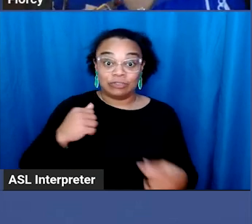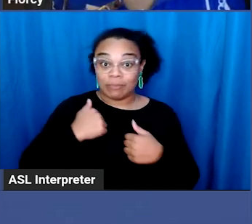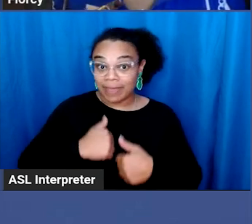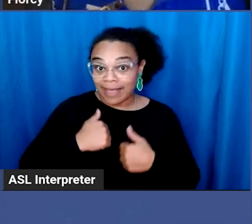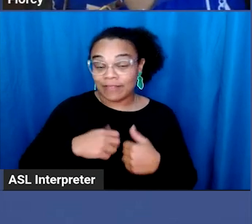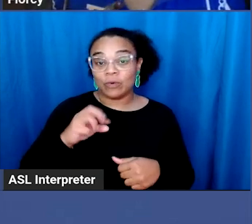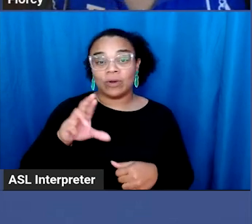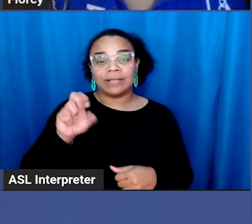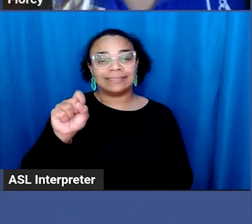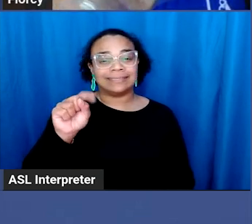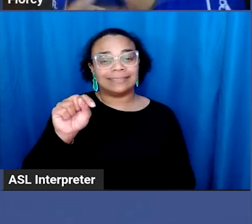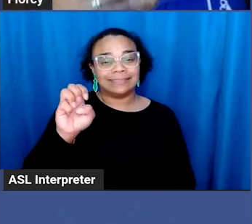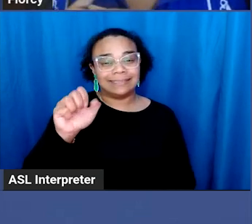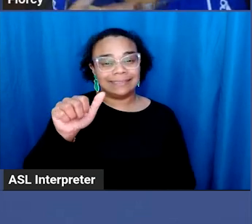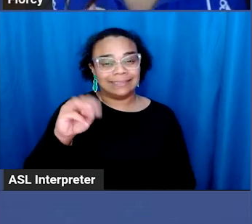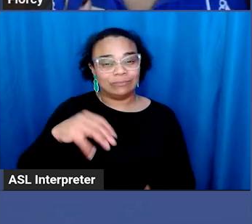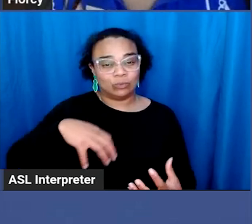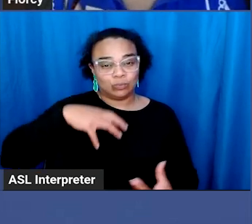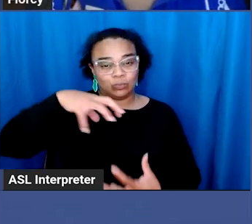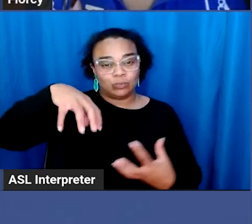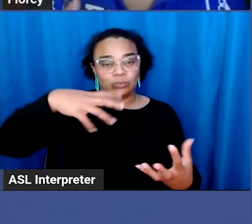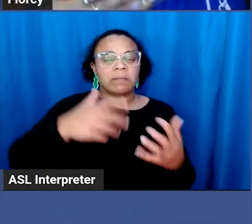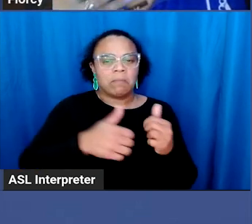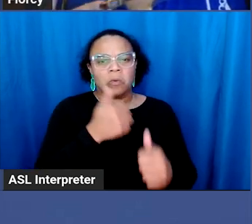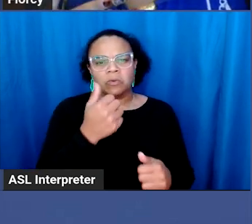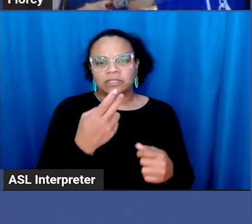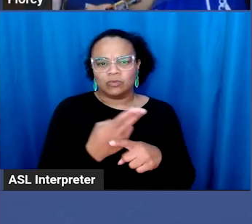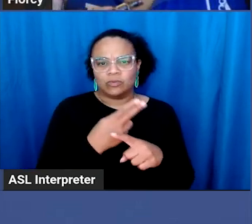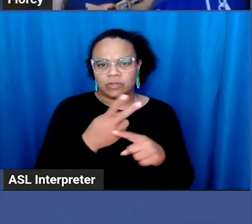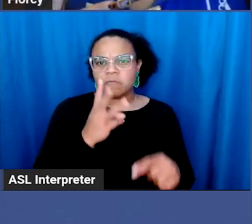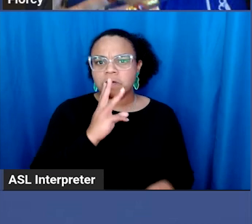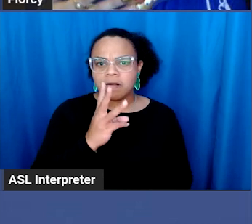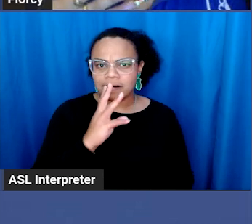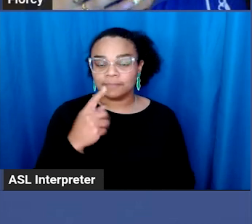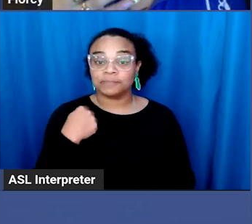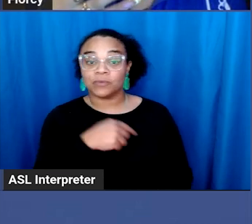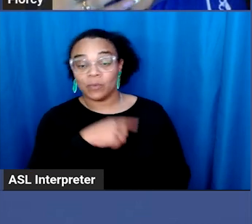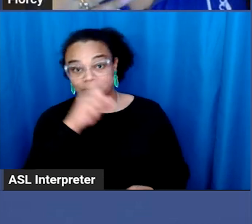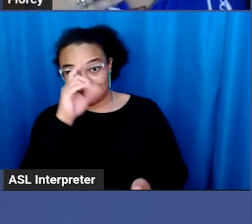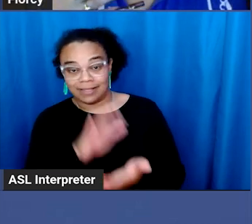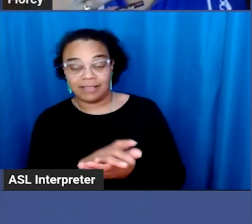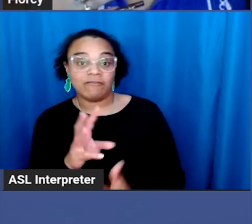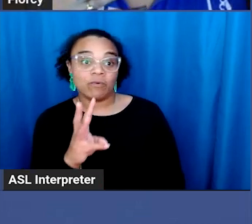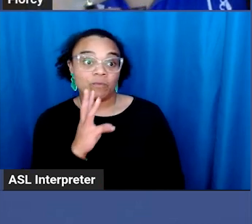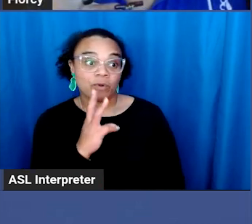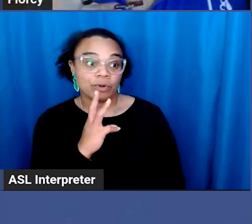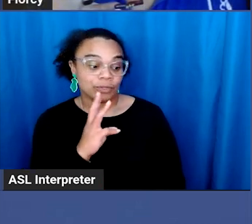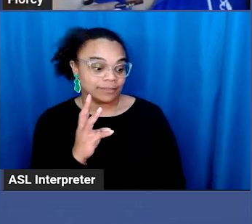steams. And that's mostly using like the element of water, right? Like water, we believe is like